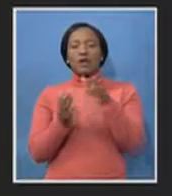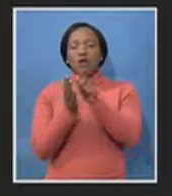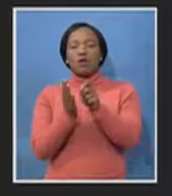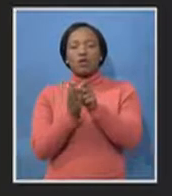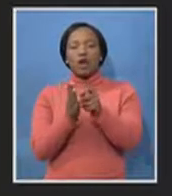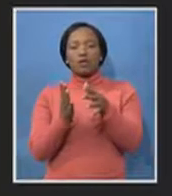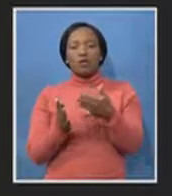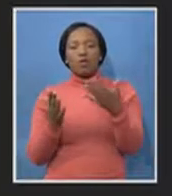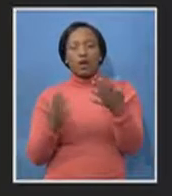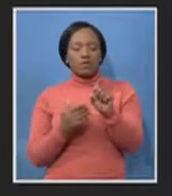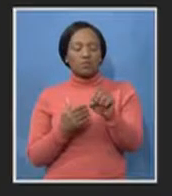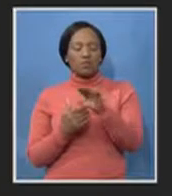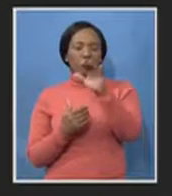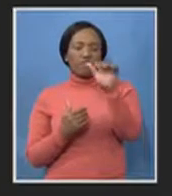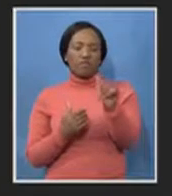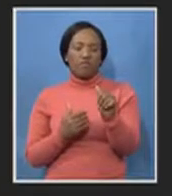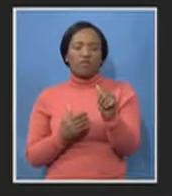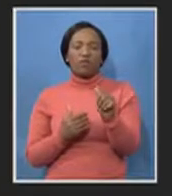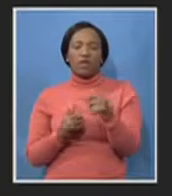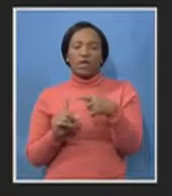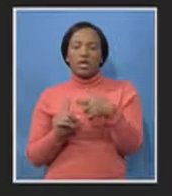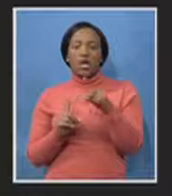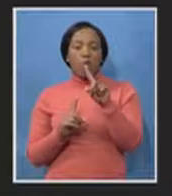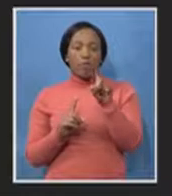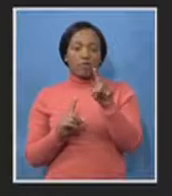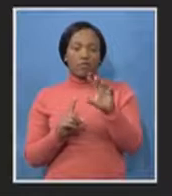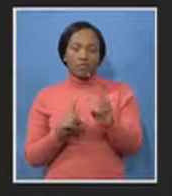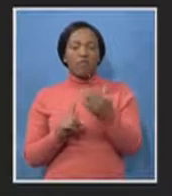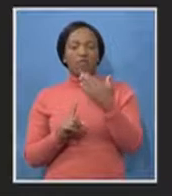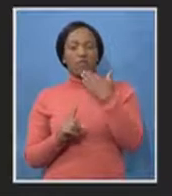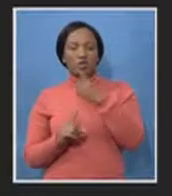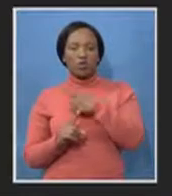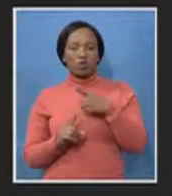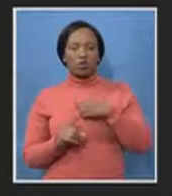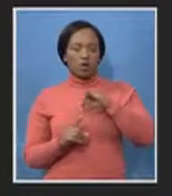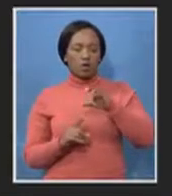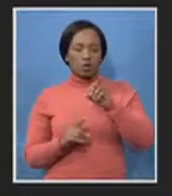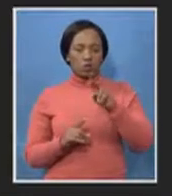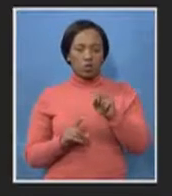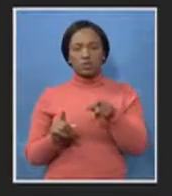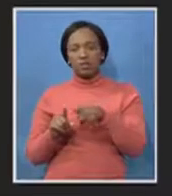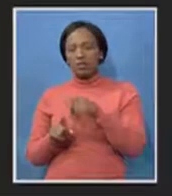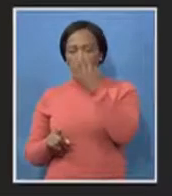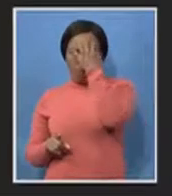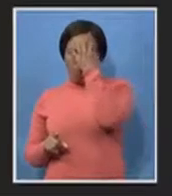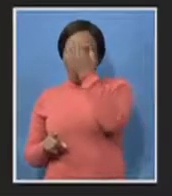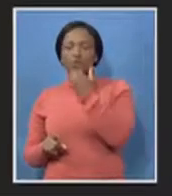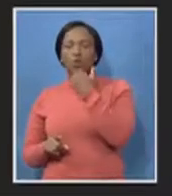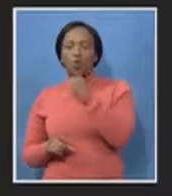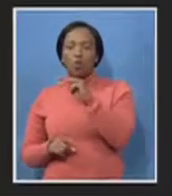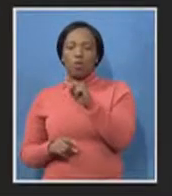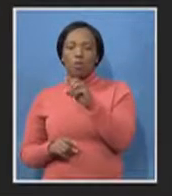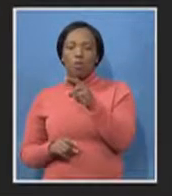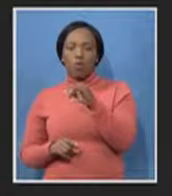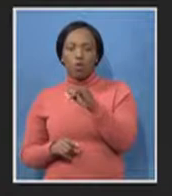questions both for Dr. John and Professor Morris. The one for Dr. John: what role do you see